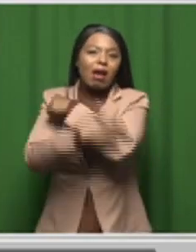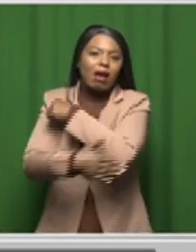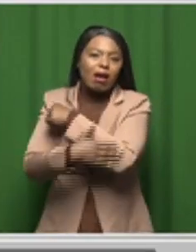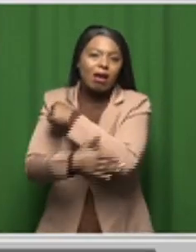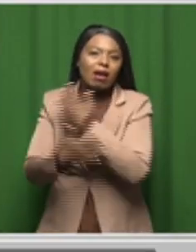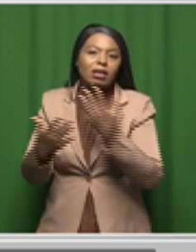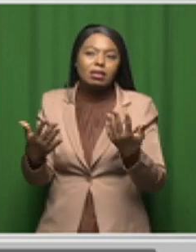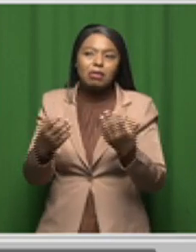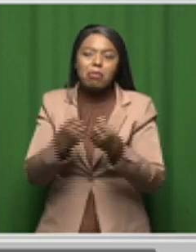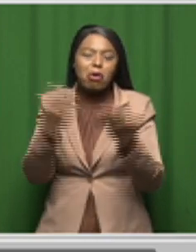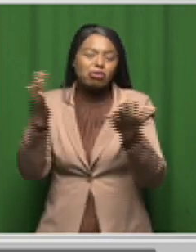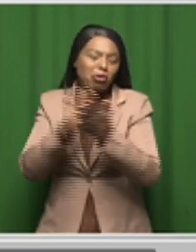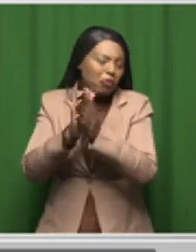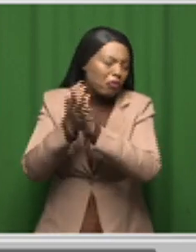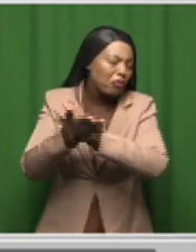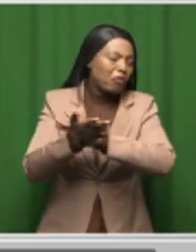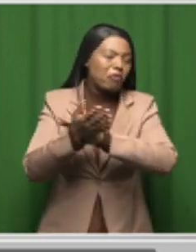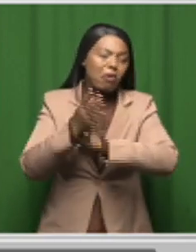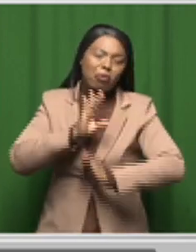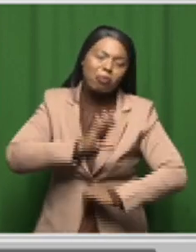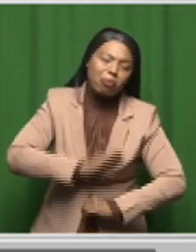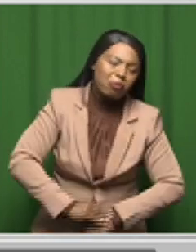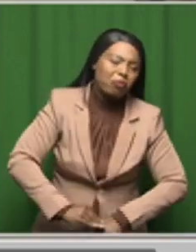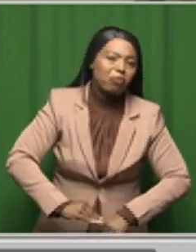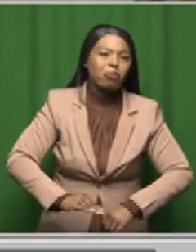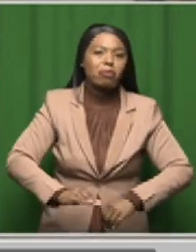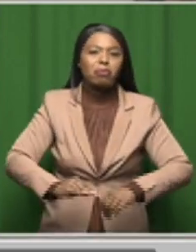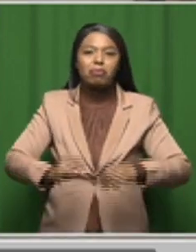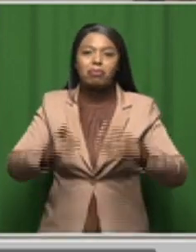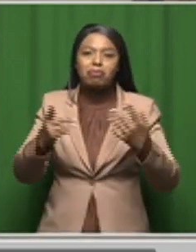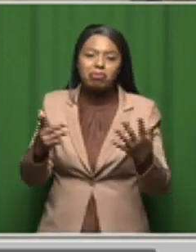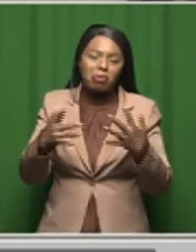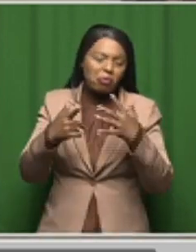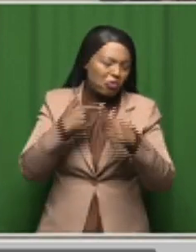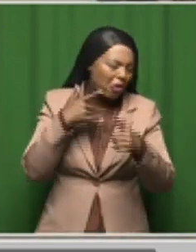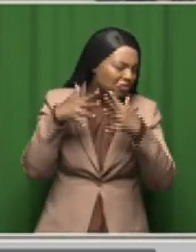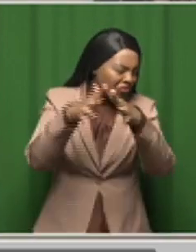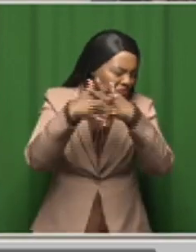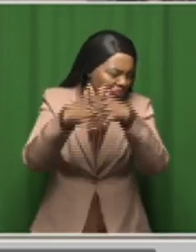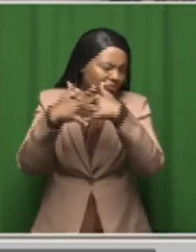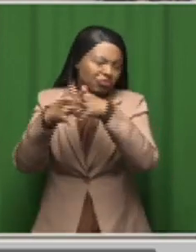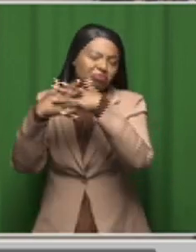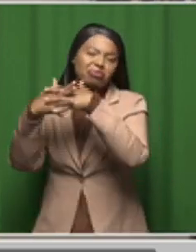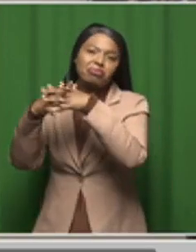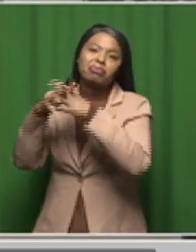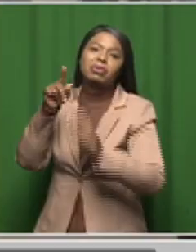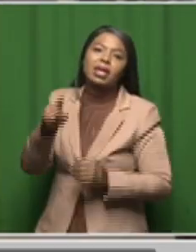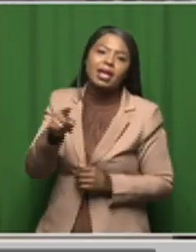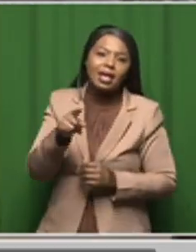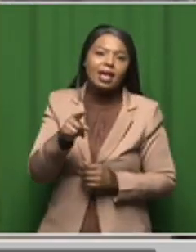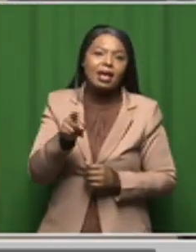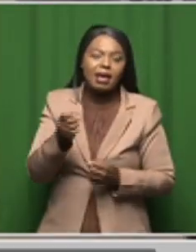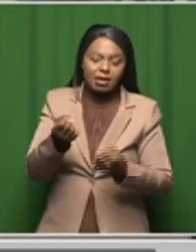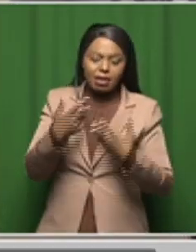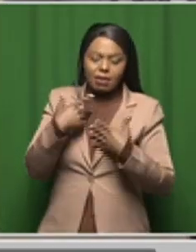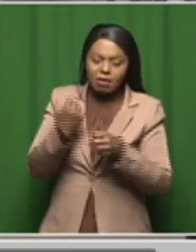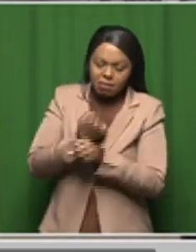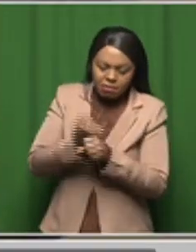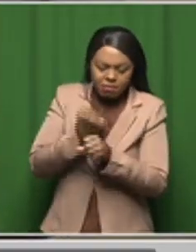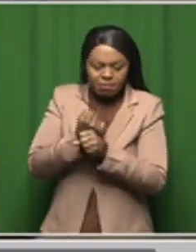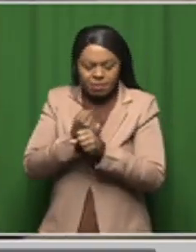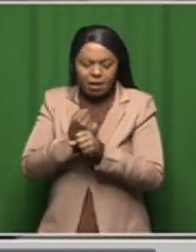from destruction was an act of empathy as well in terms of the work. So the very latest work in my